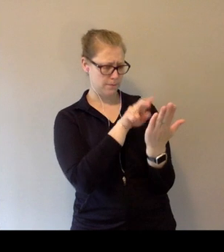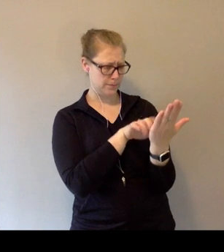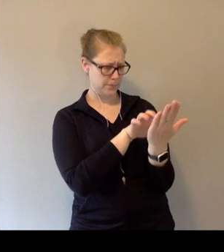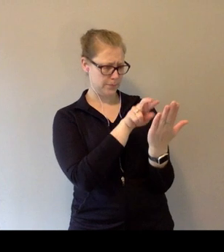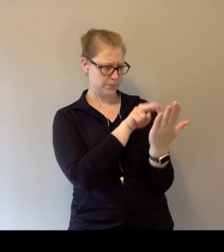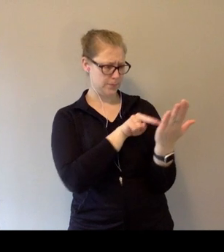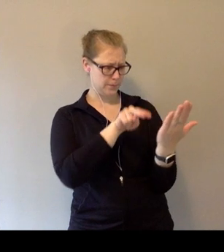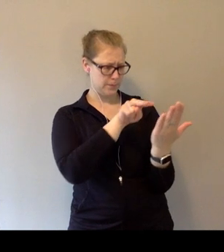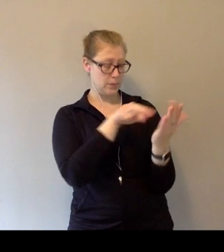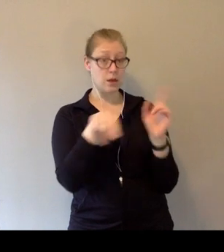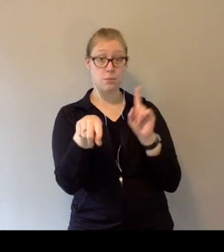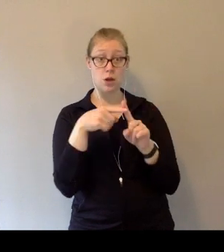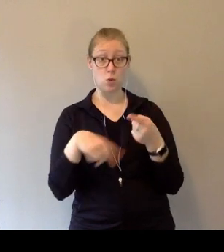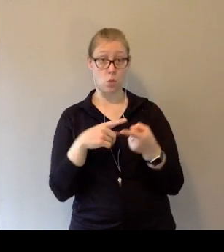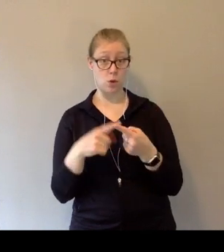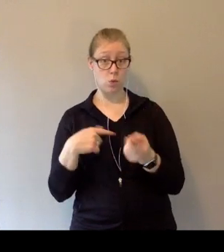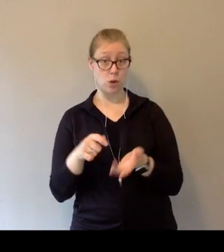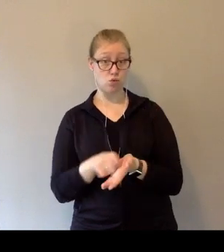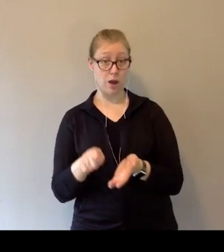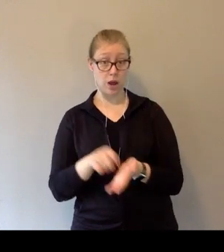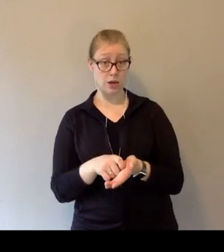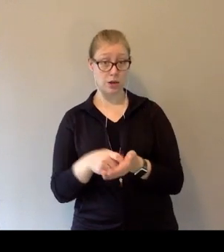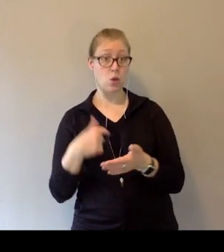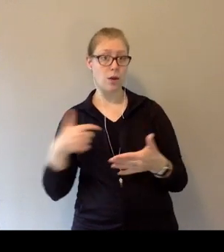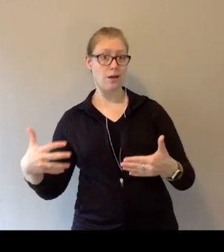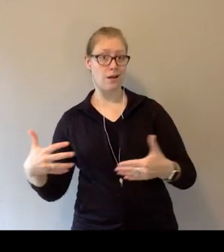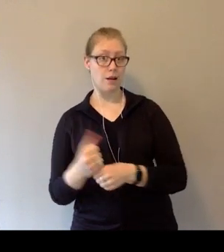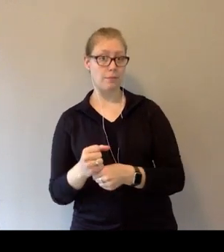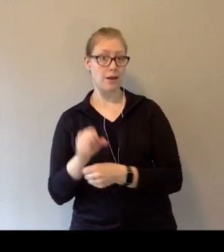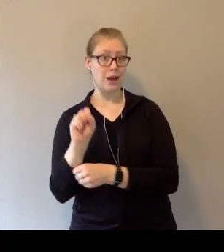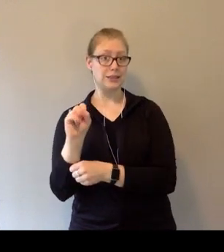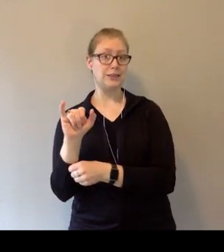we write it as S-I-N.